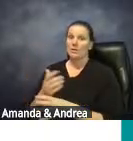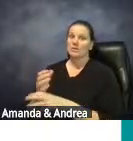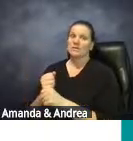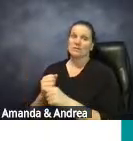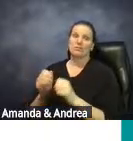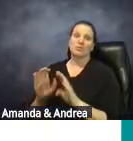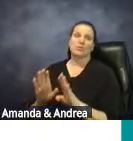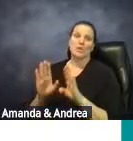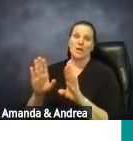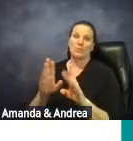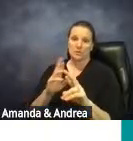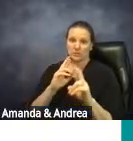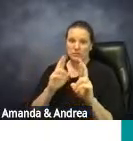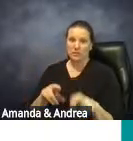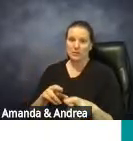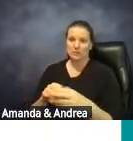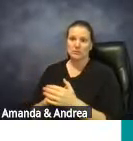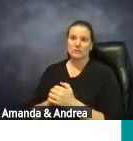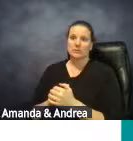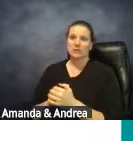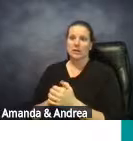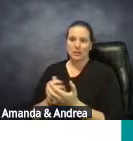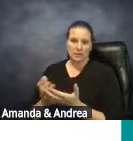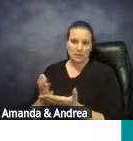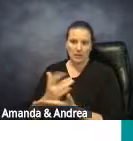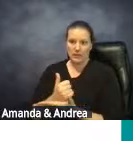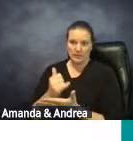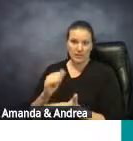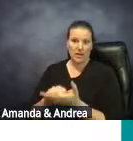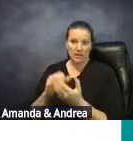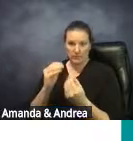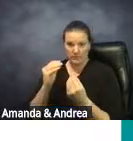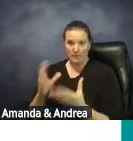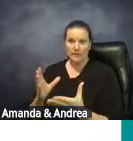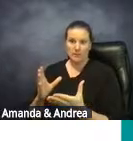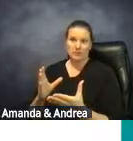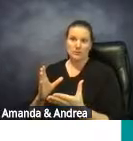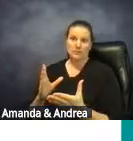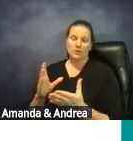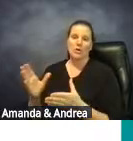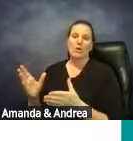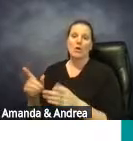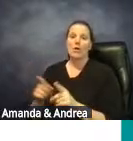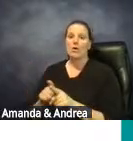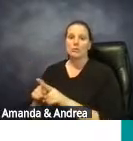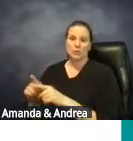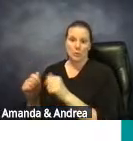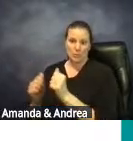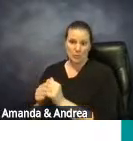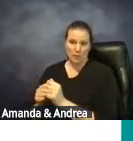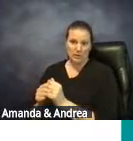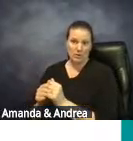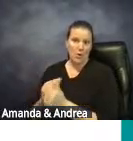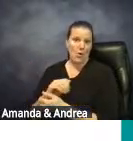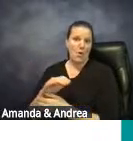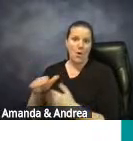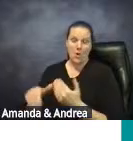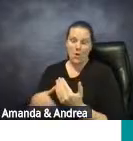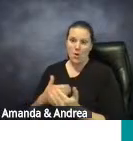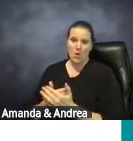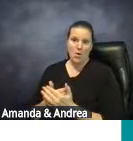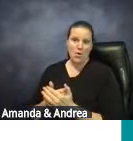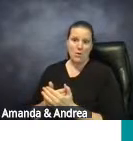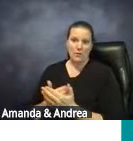great response, and we're collecting that information along with all of